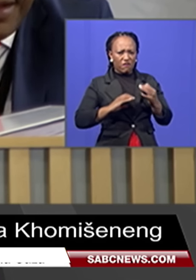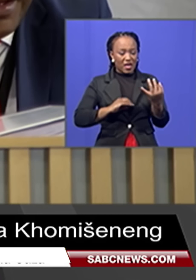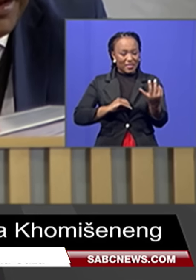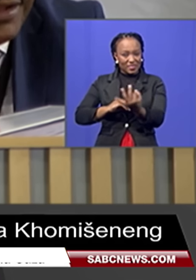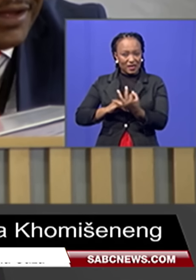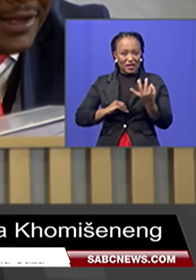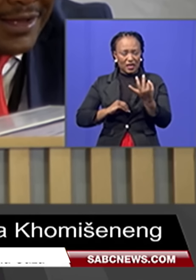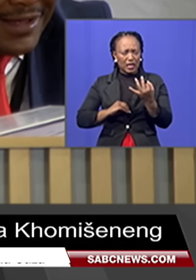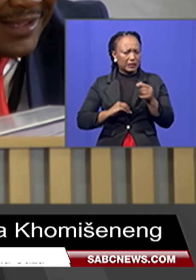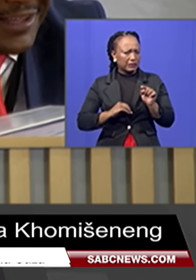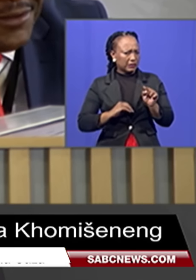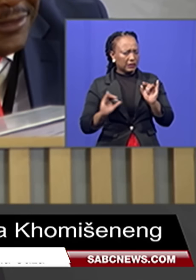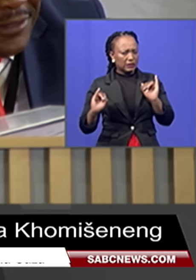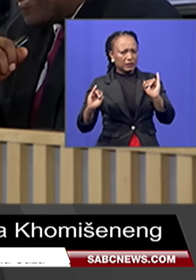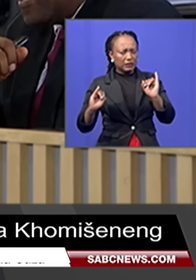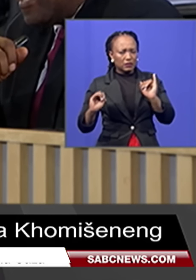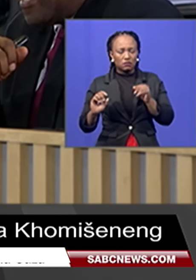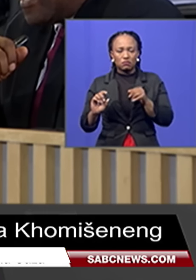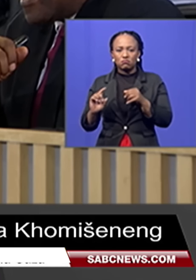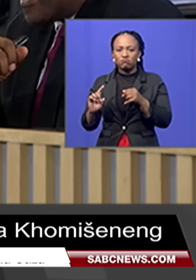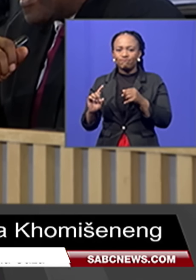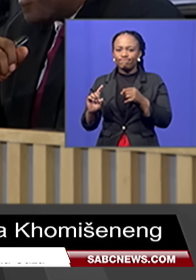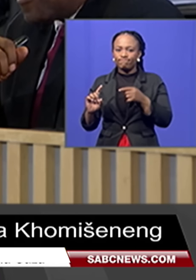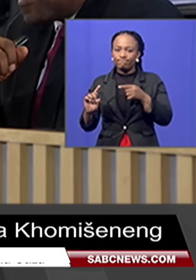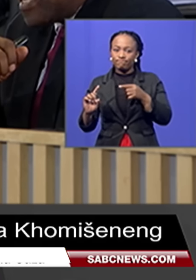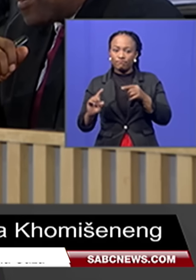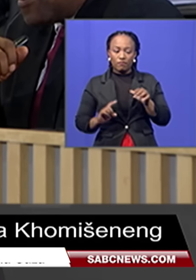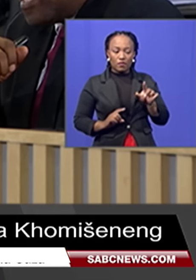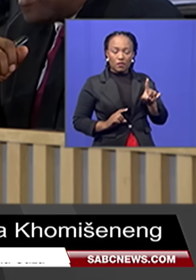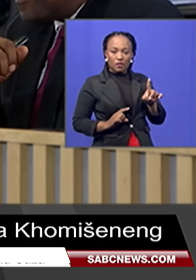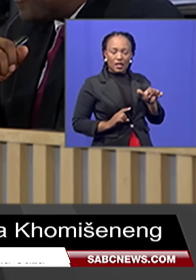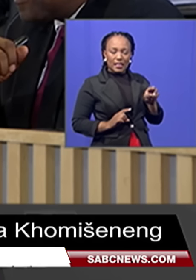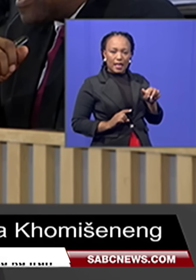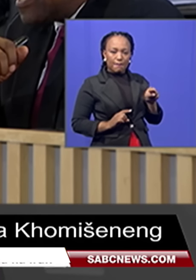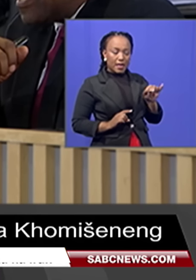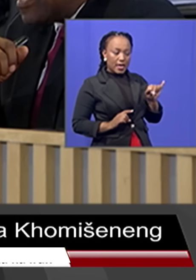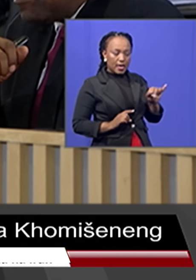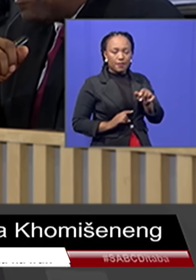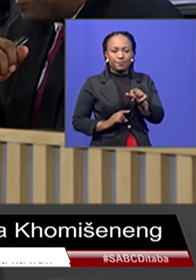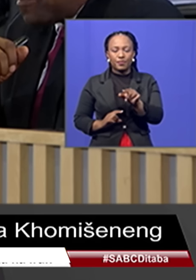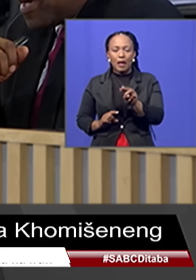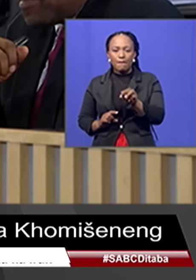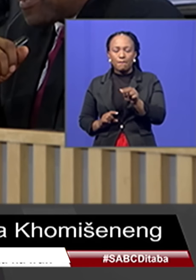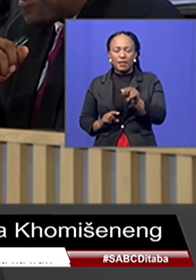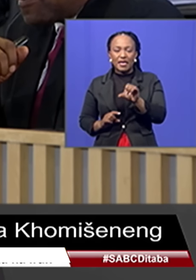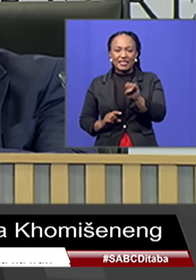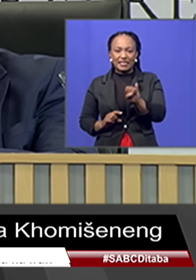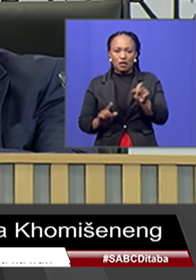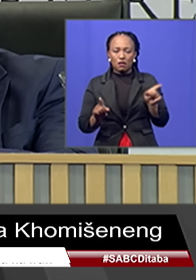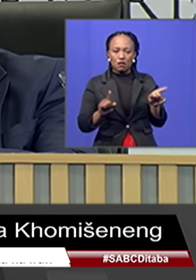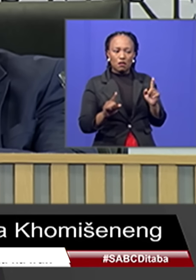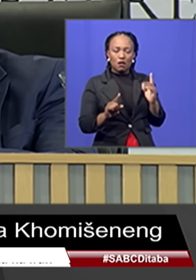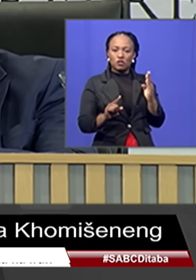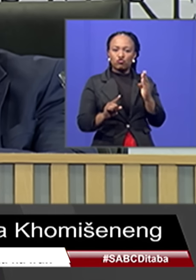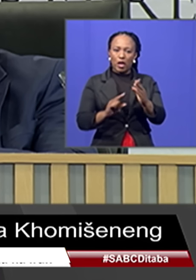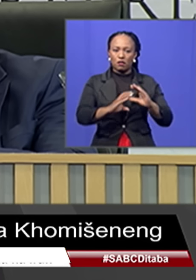bona. Dlamini le Mnisi ga senka ba boledišana seroka phatla thwi e fela mmaditsela wa bona e be e le Nkosi.